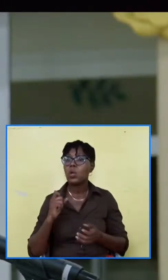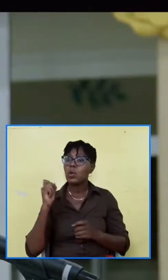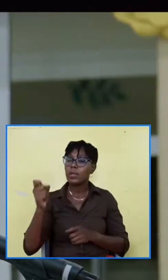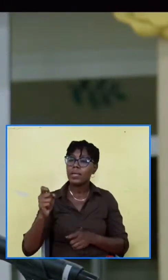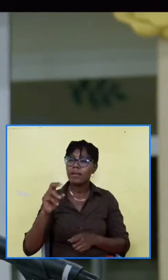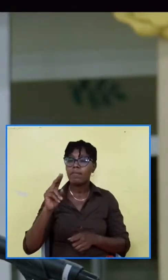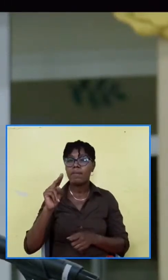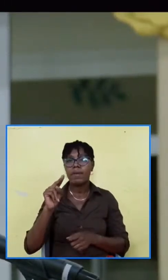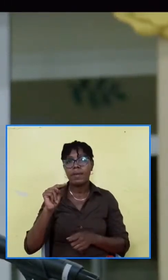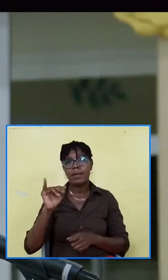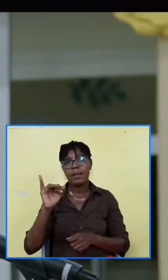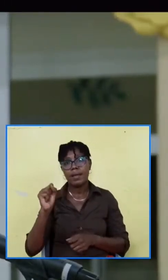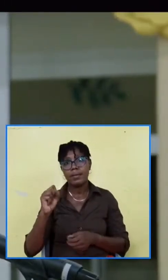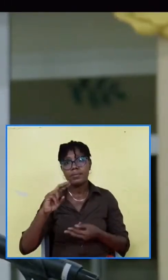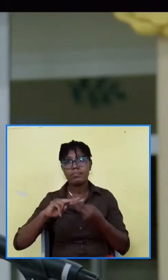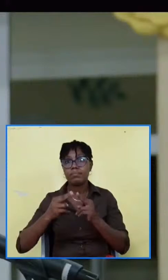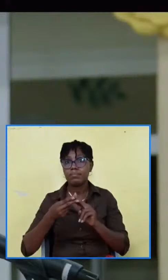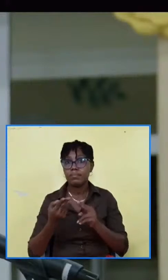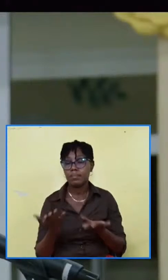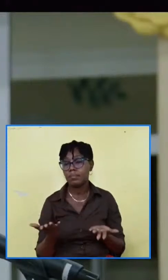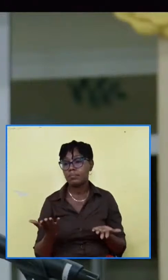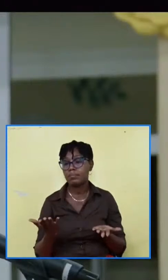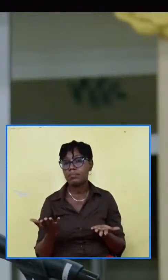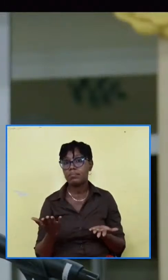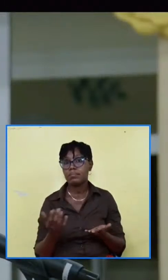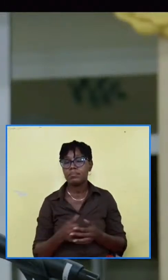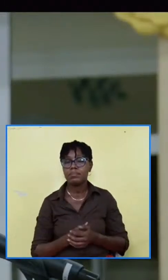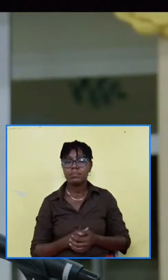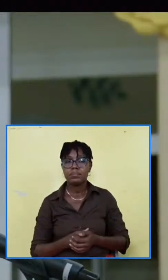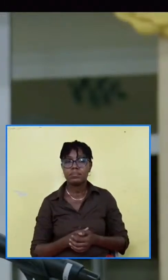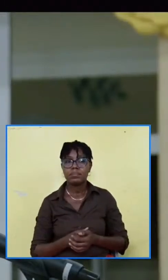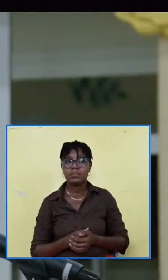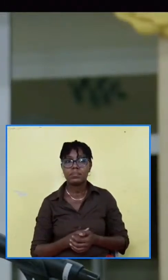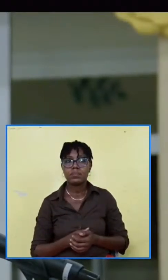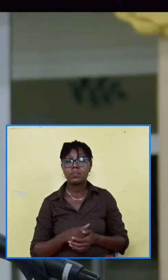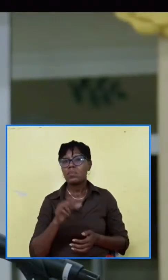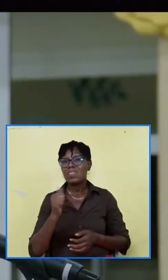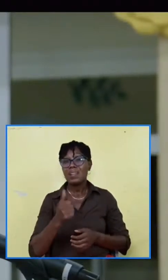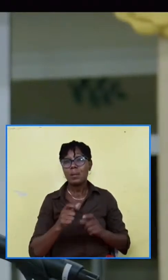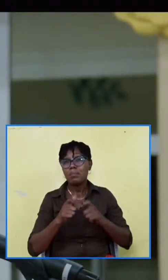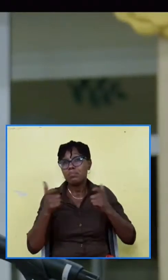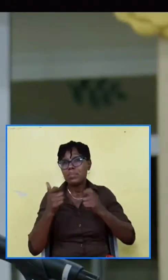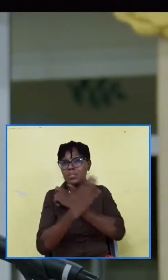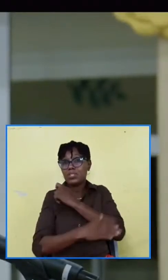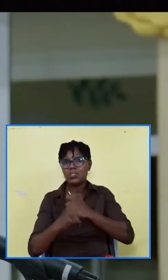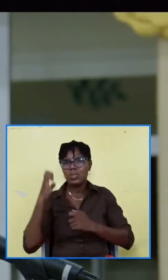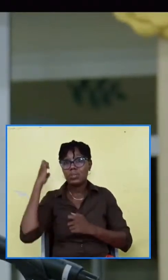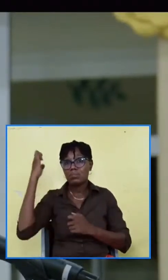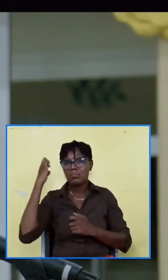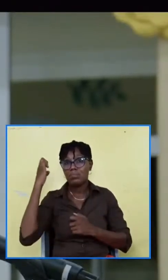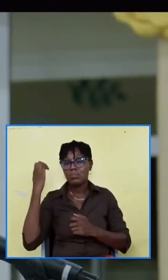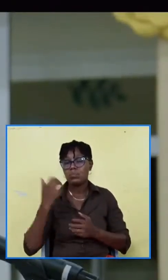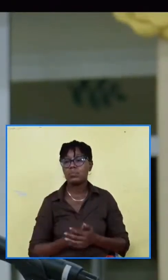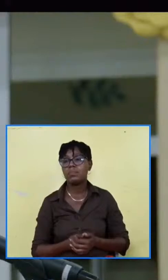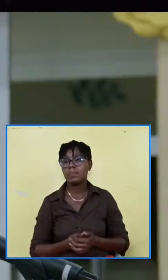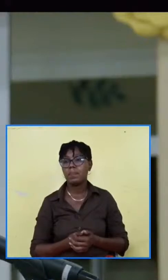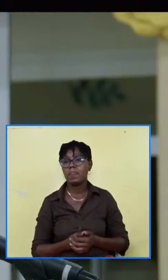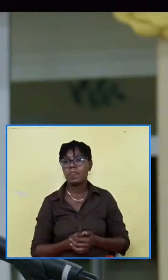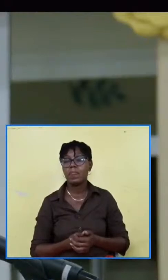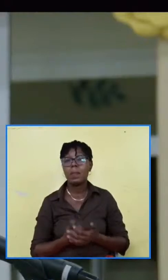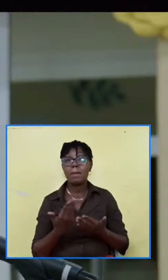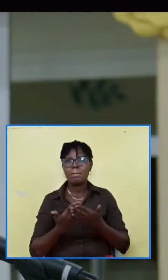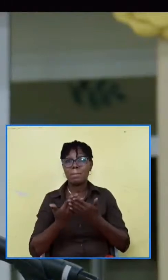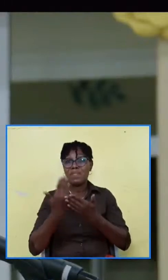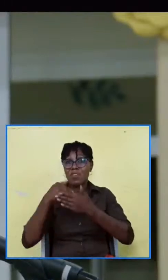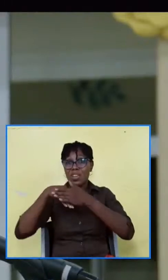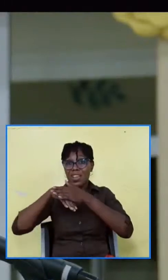It's not if, when, you get it, period. From another big country in Europe, before you have permission as a foreigner to enter the